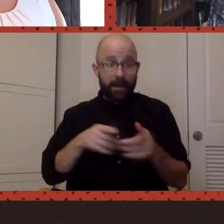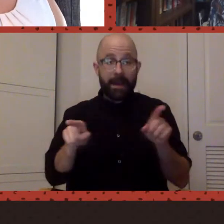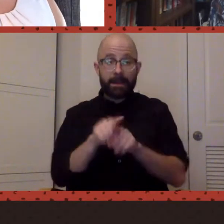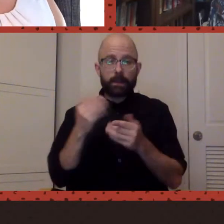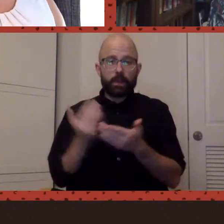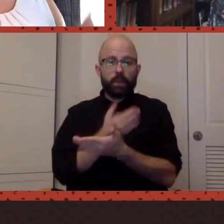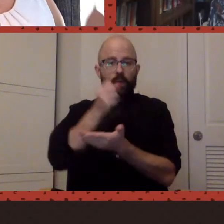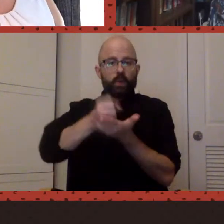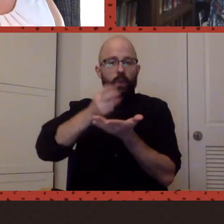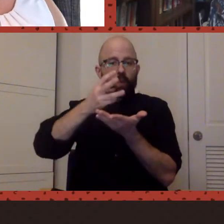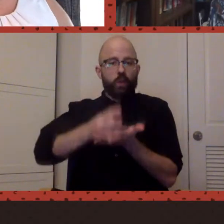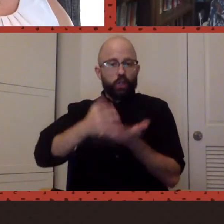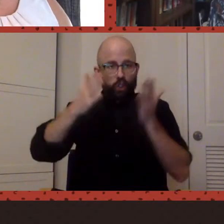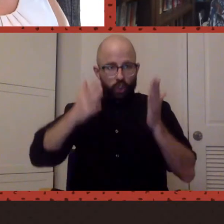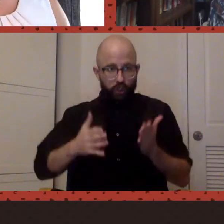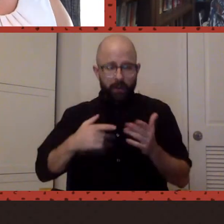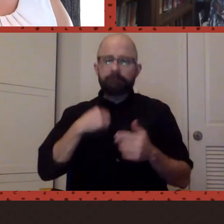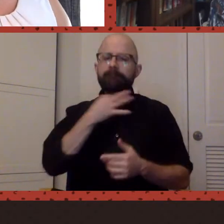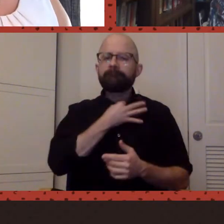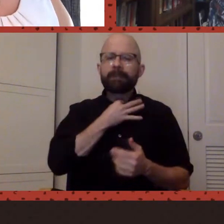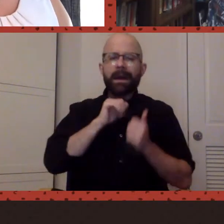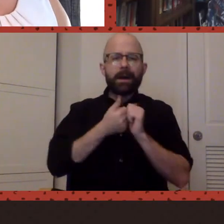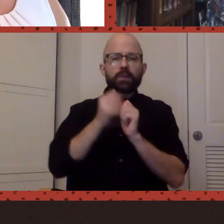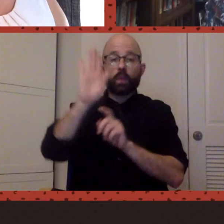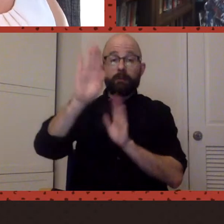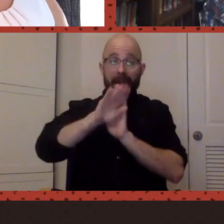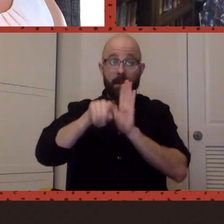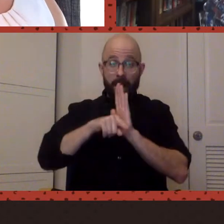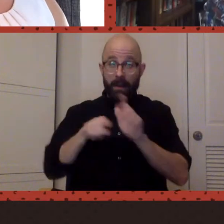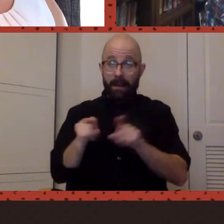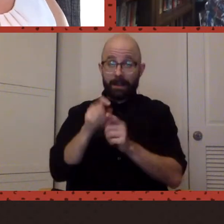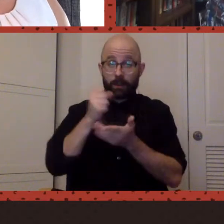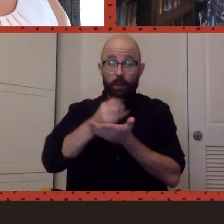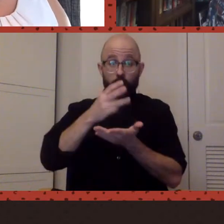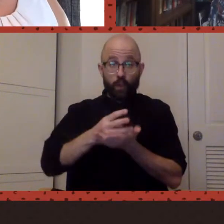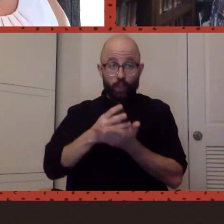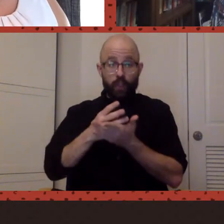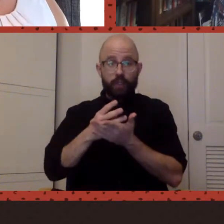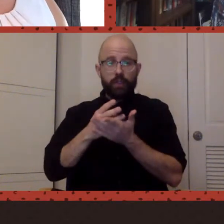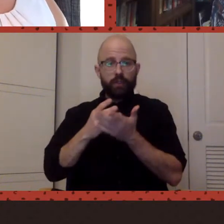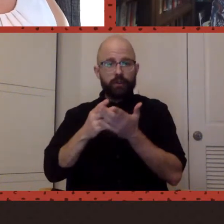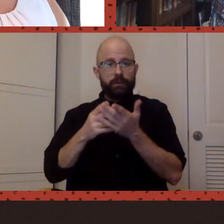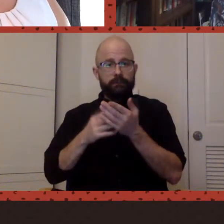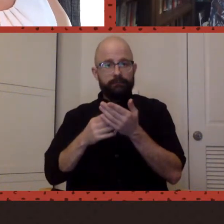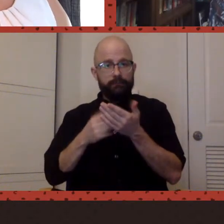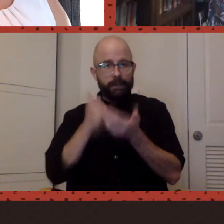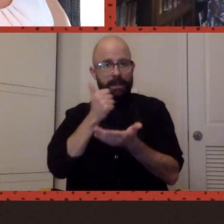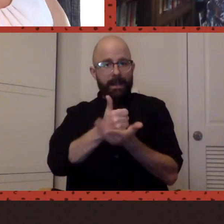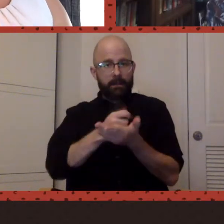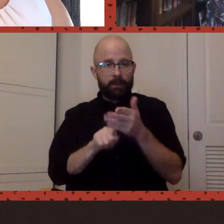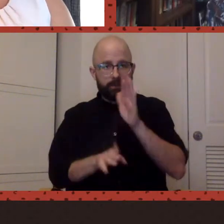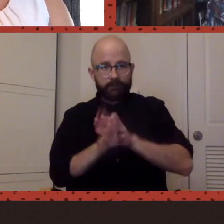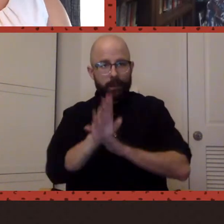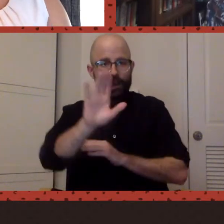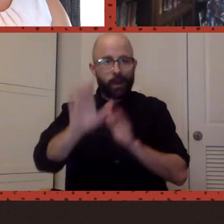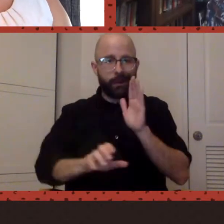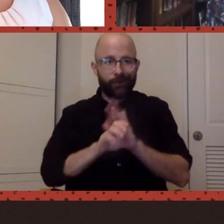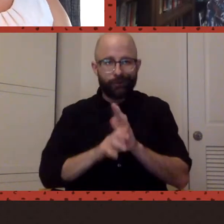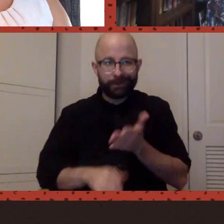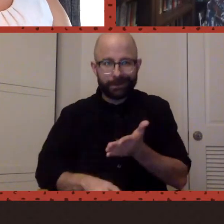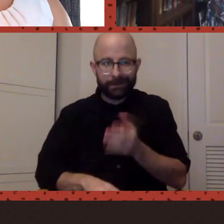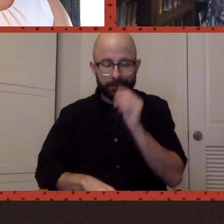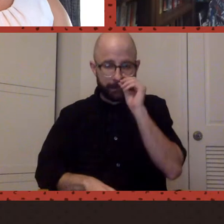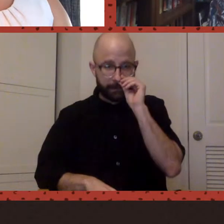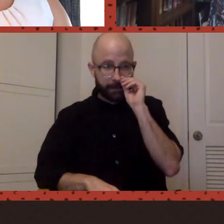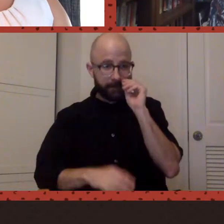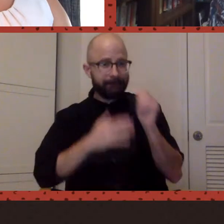I'm curious, how did your background as a social worker inform your characters?" Thank you, Christine. And I'm